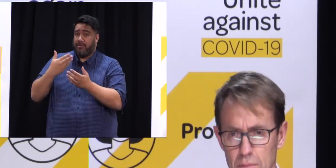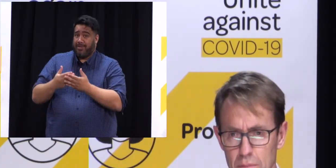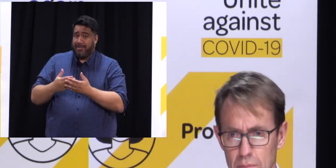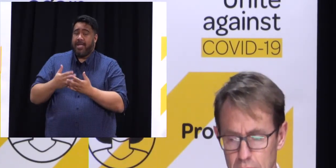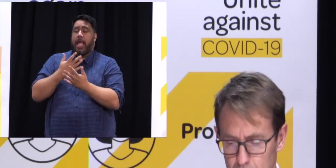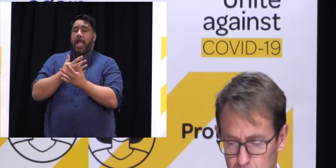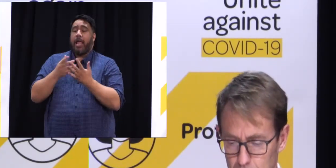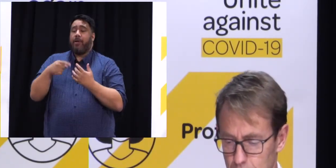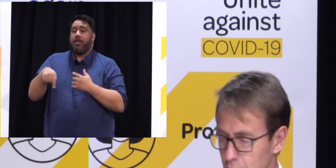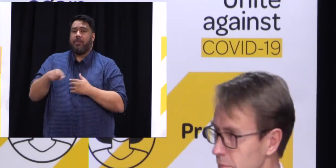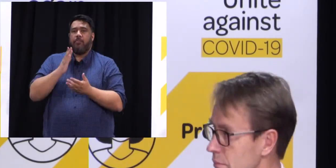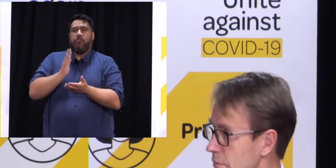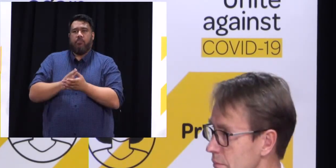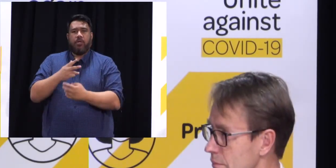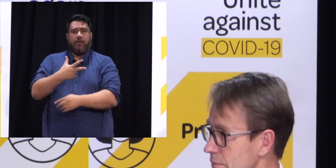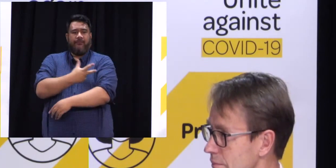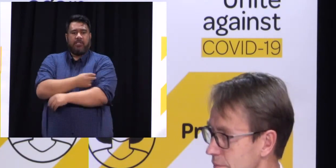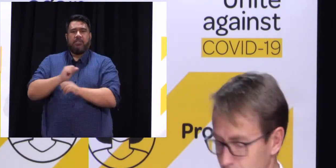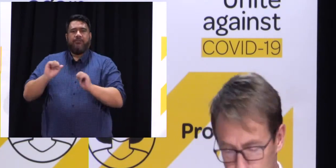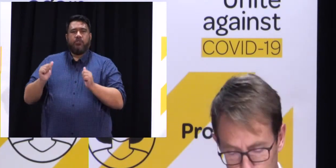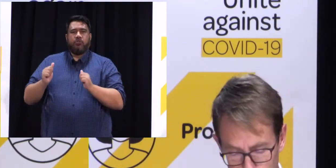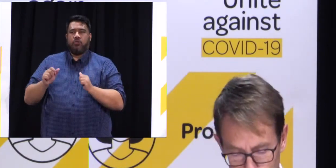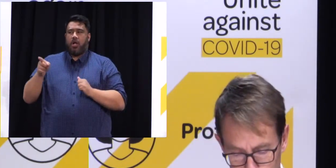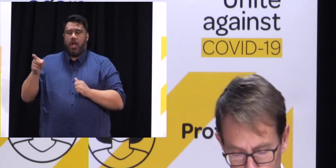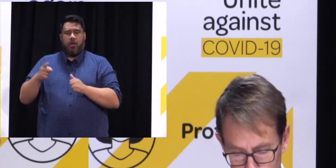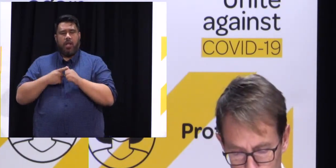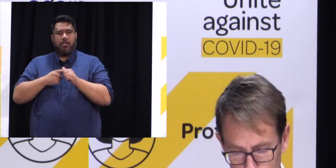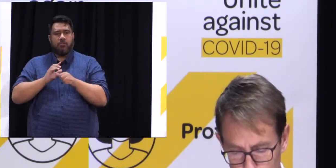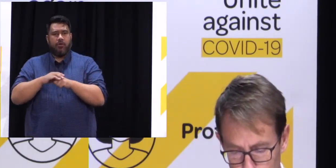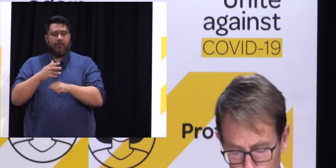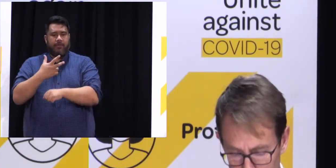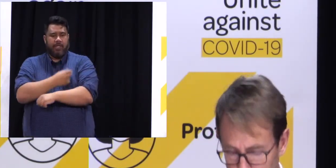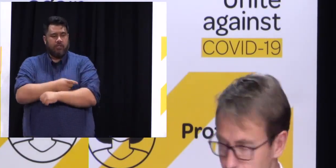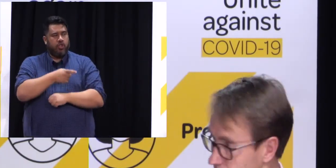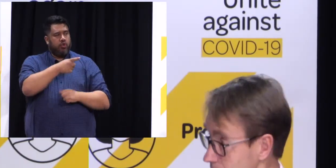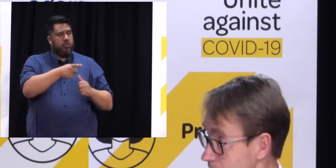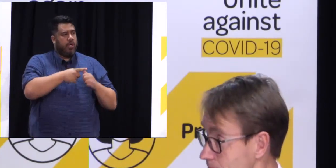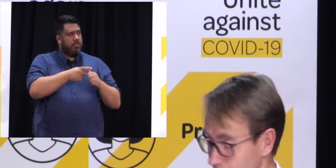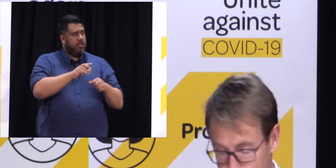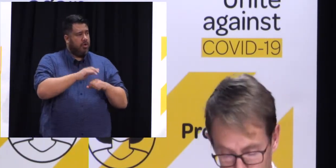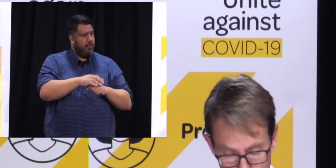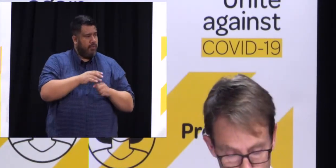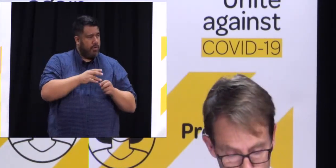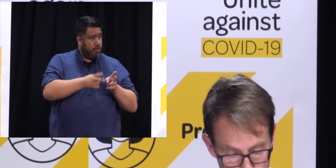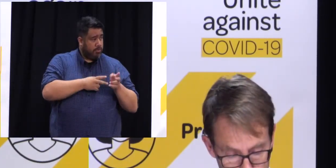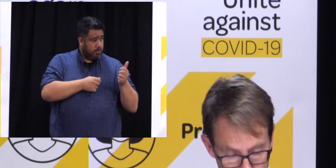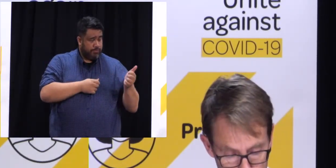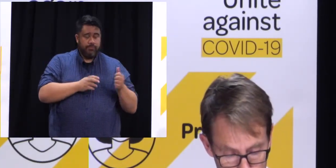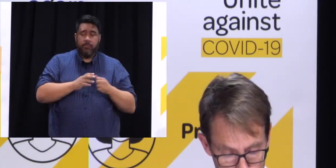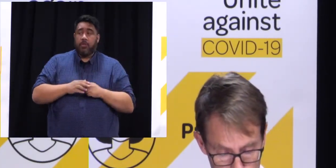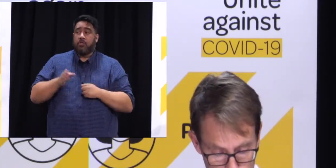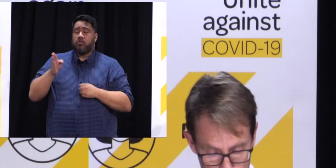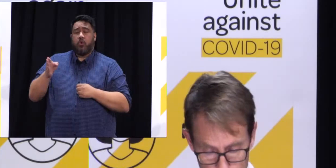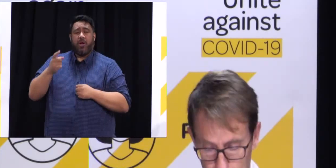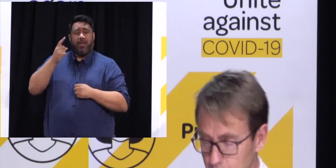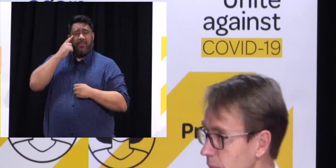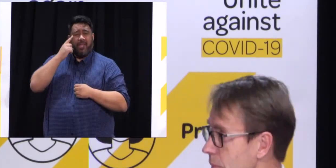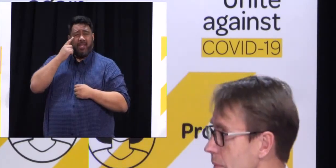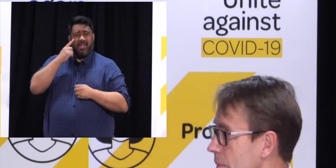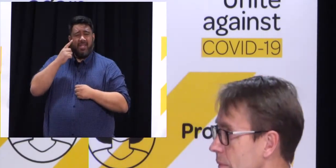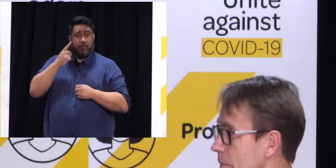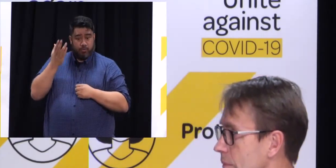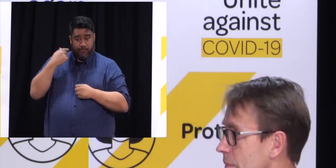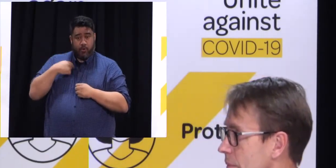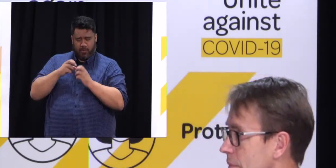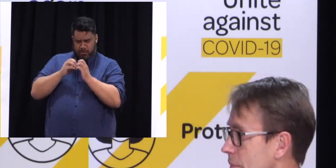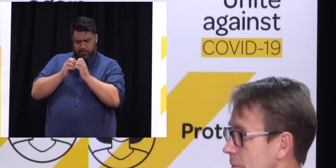vaccinated? I'll grab the vaccinated question, and if Dr. Bloomfield grabs the hospitalisations. My recollection, because I was doing a rough